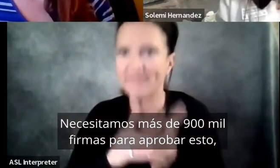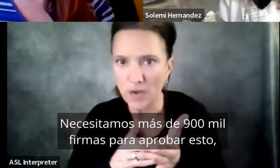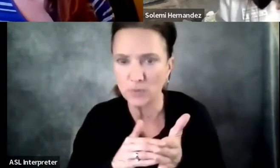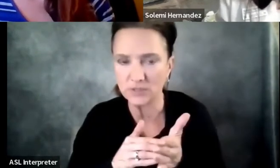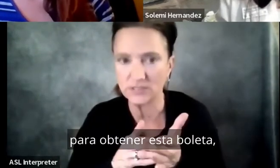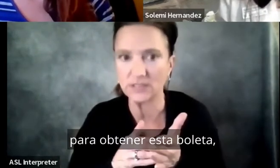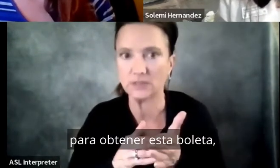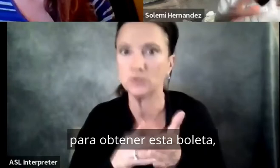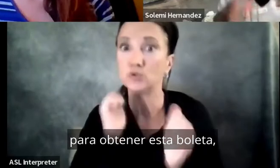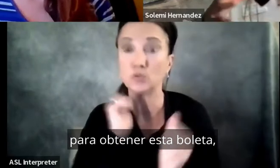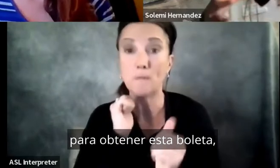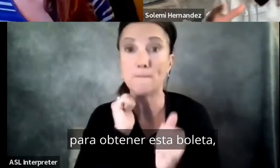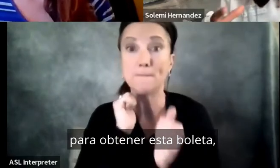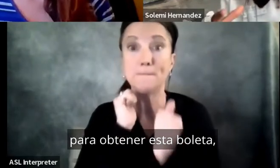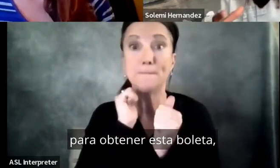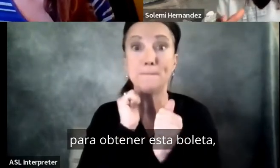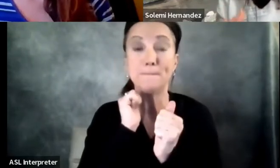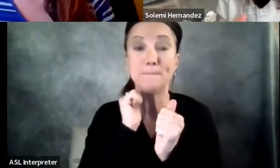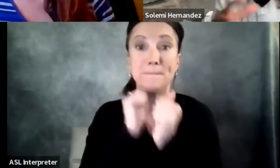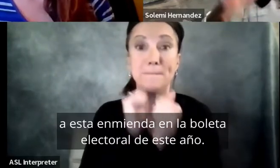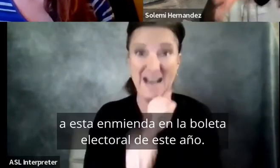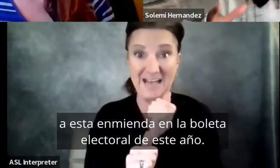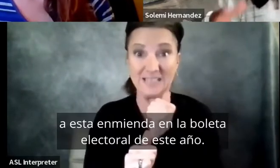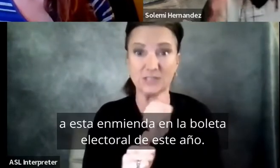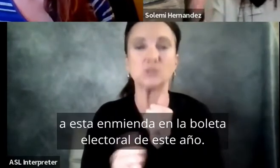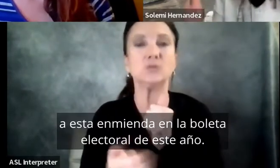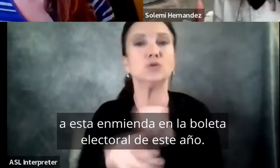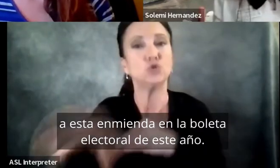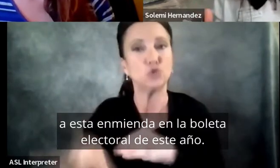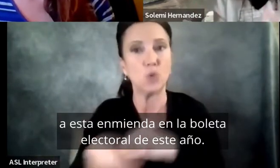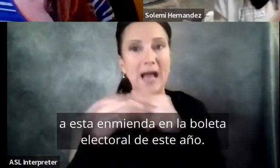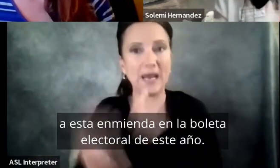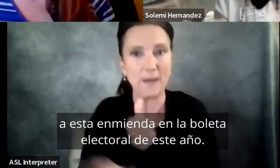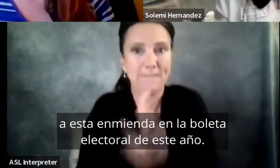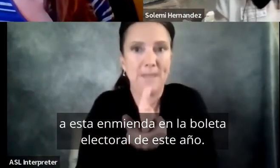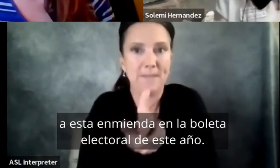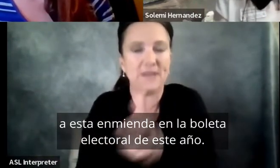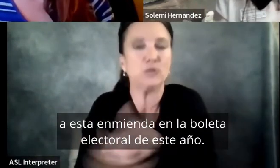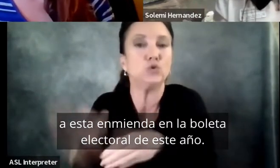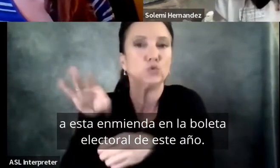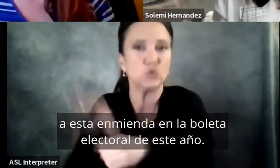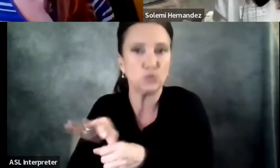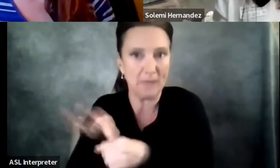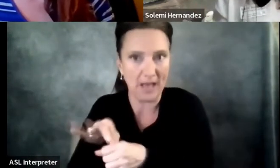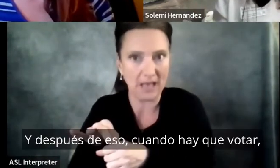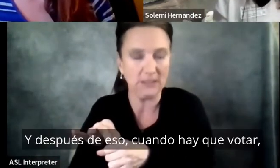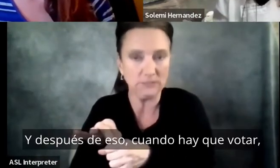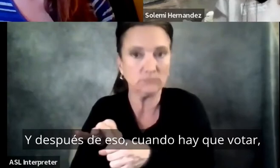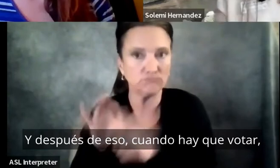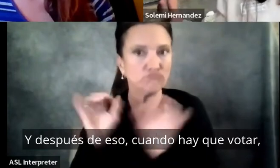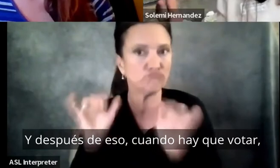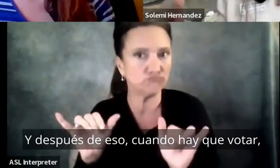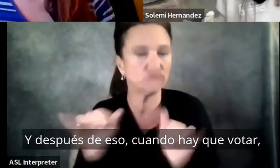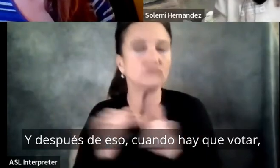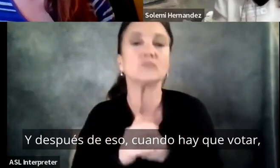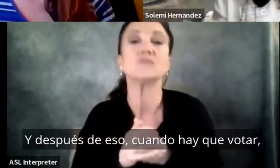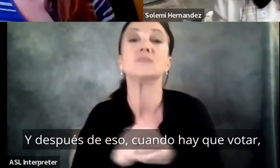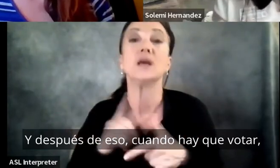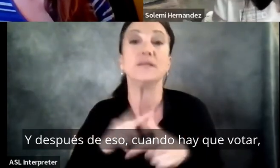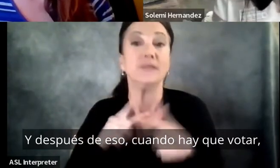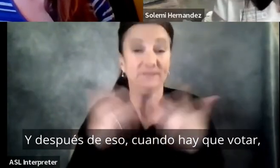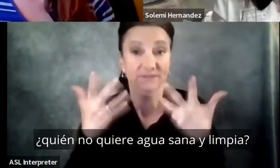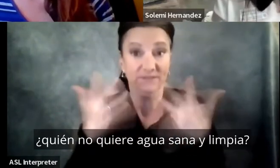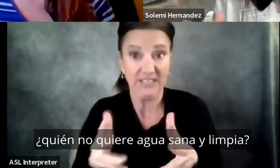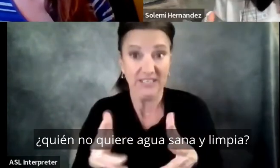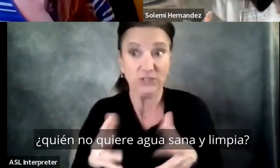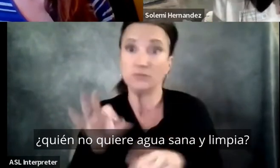pass this, to get this ballot, to this amendment on the ballot for this year. And after that, when you have